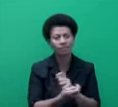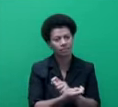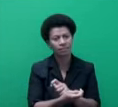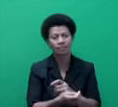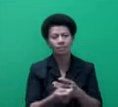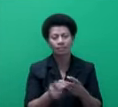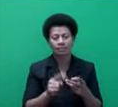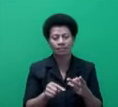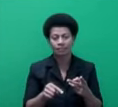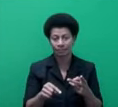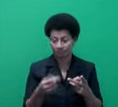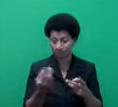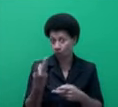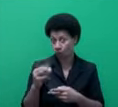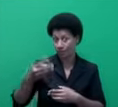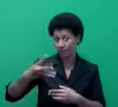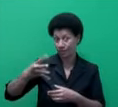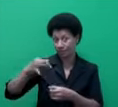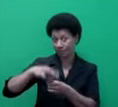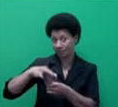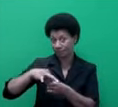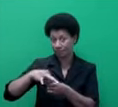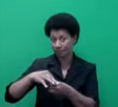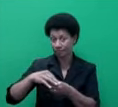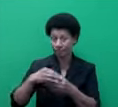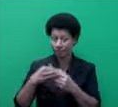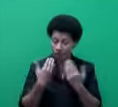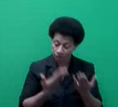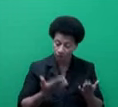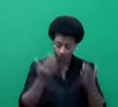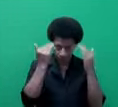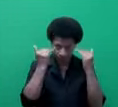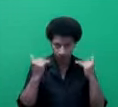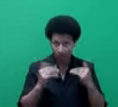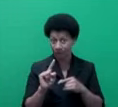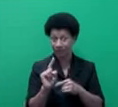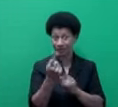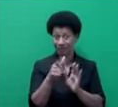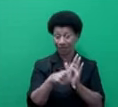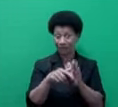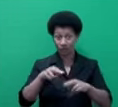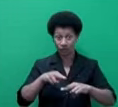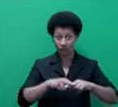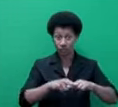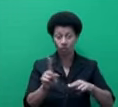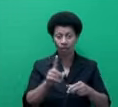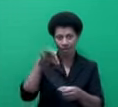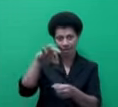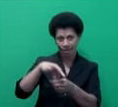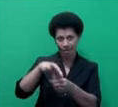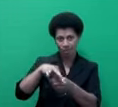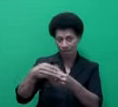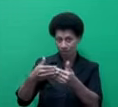Now, following the 2014 general election, Honourable Speaker, for the first time in Fiji, the election management